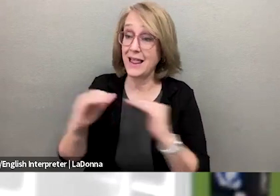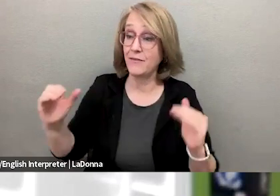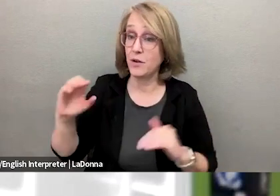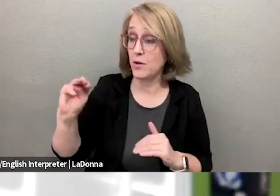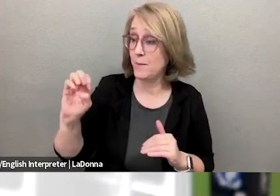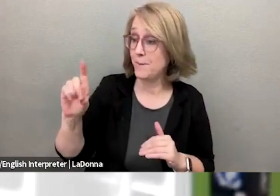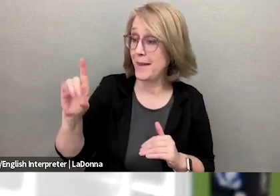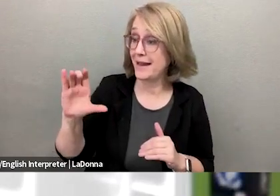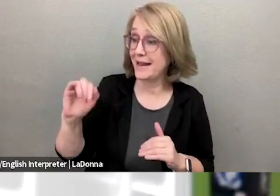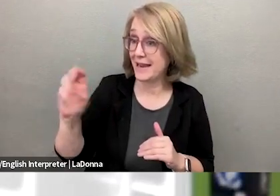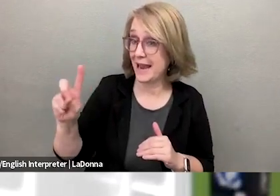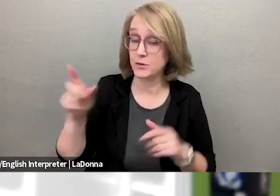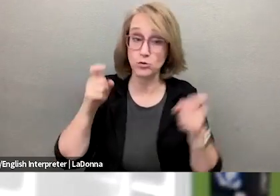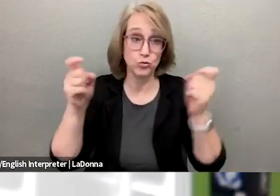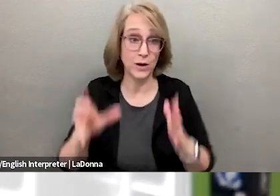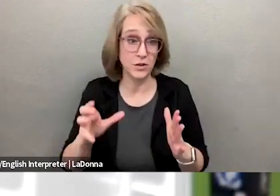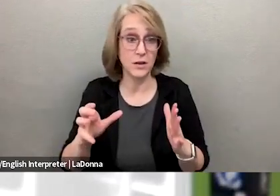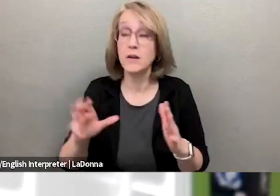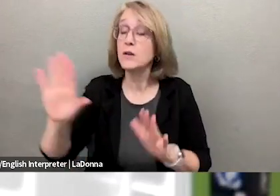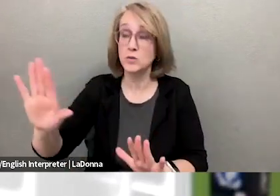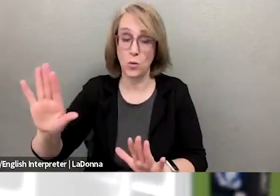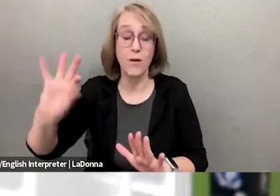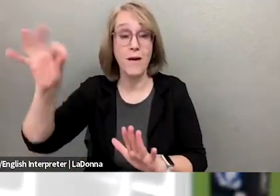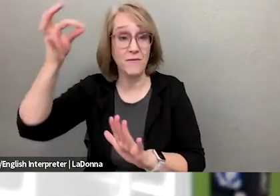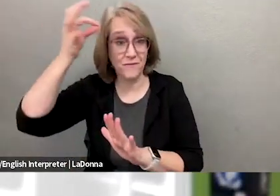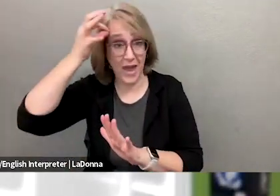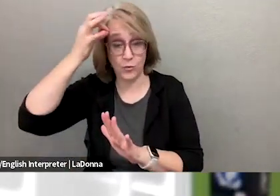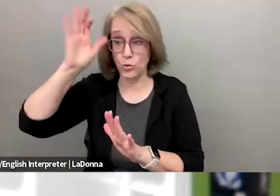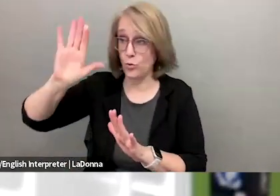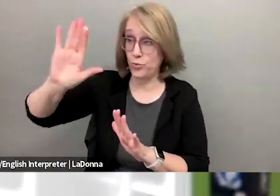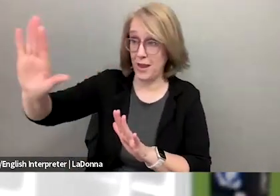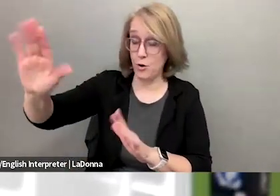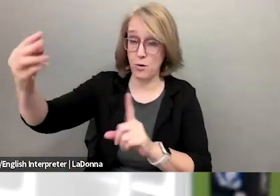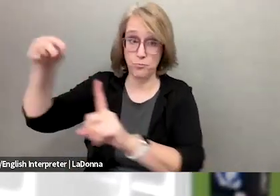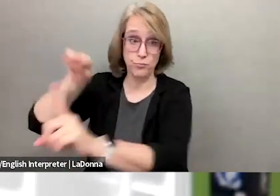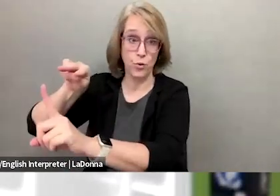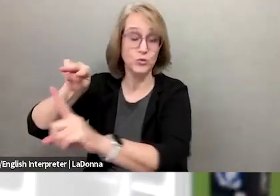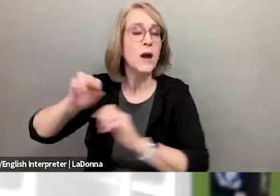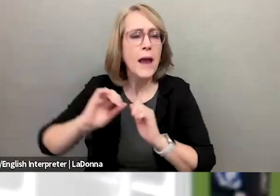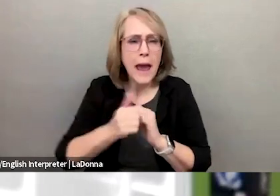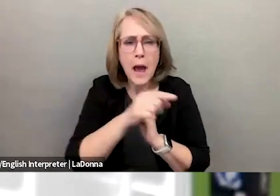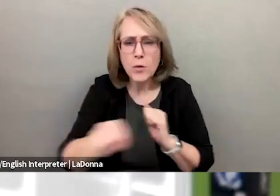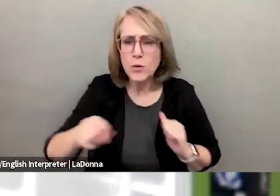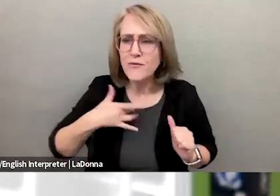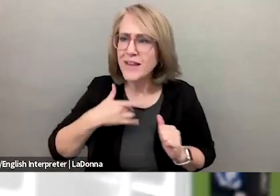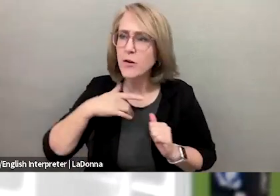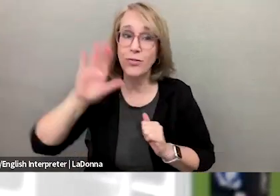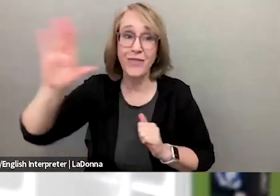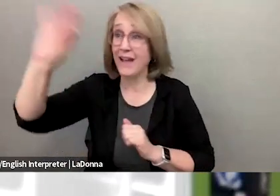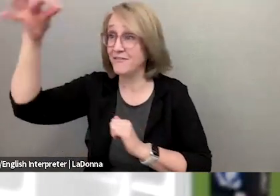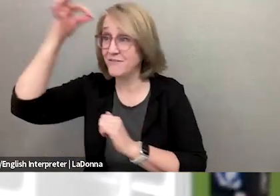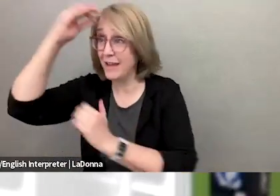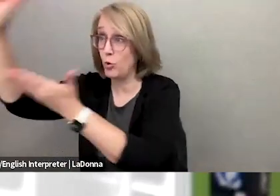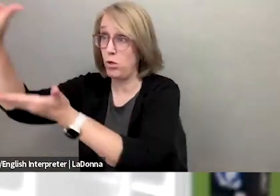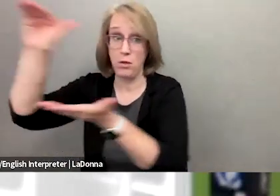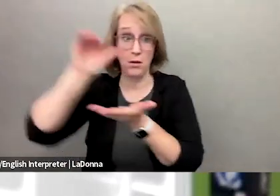from the panelist perspective, the federal strategies and the federal direction that's happening, how do you guys feel is moving to the different state Medicaid directors,